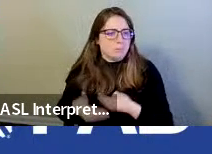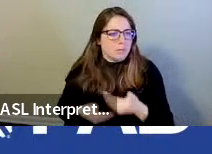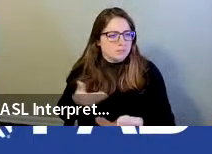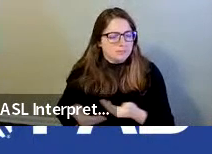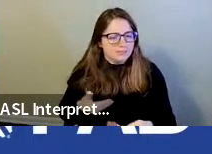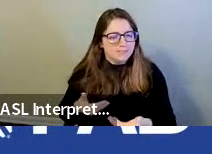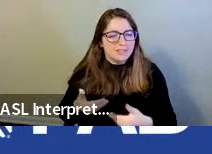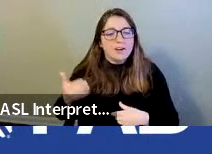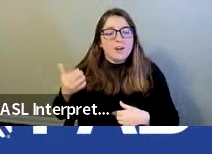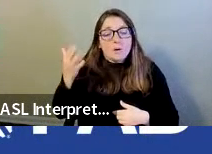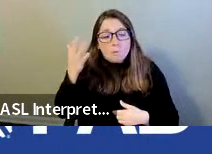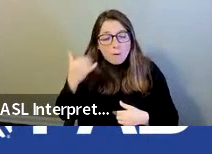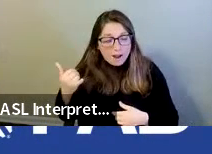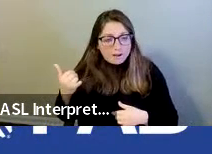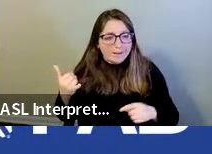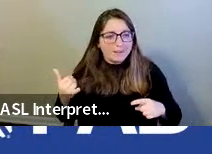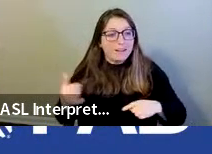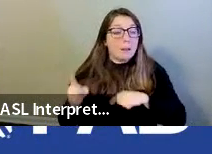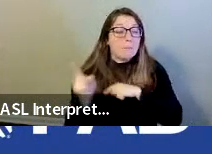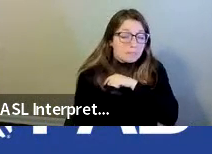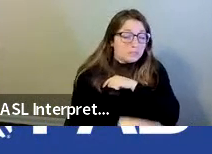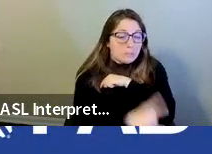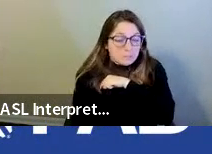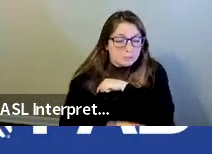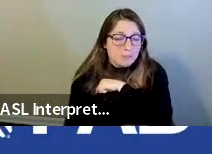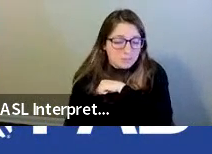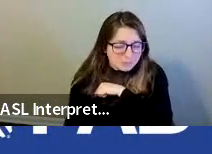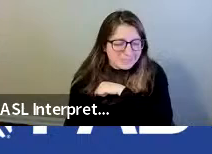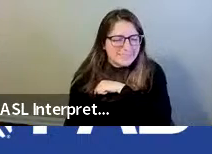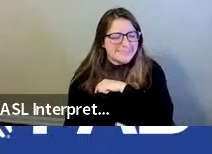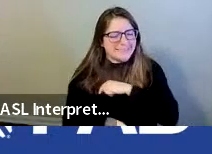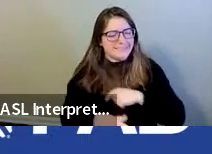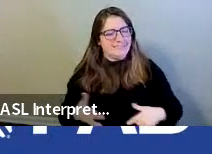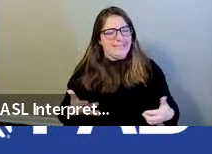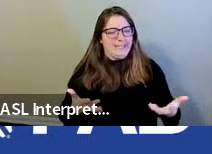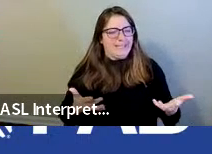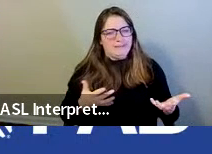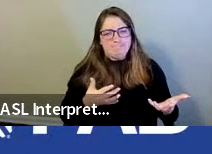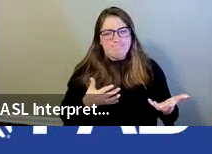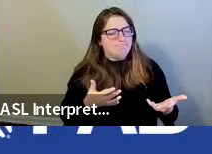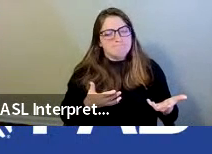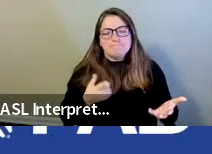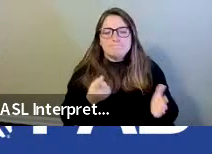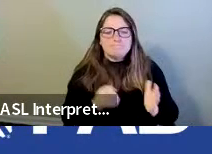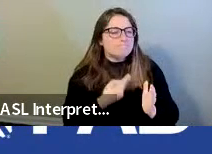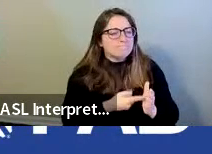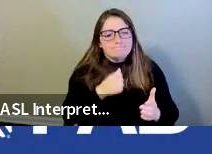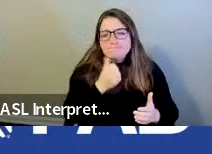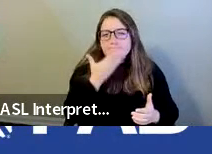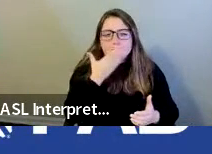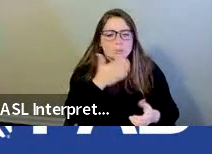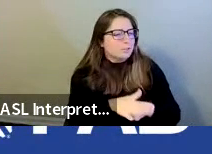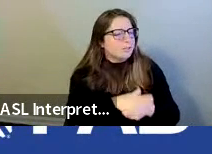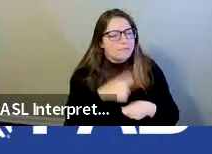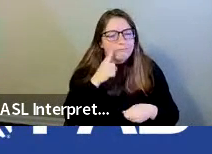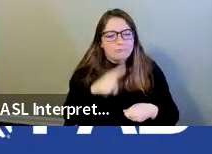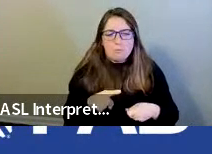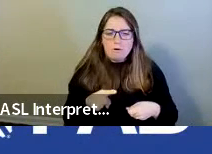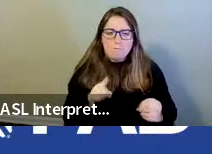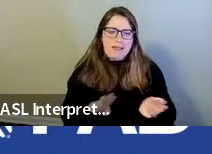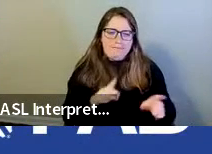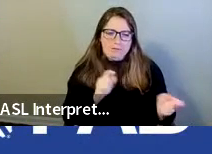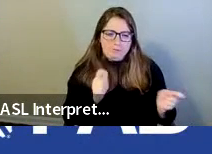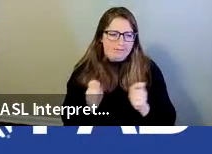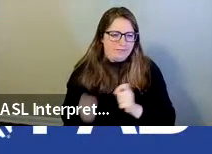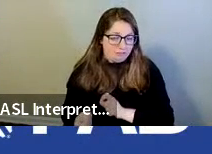do not believe that punitive sanctions are enough for behavioral modification. Currently, there exists